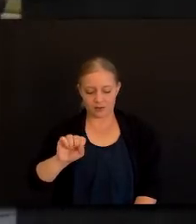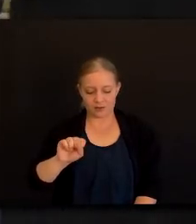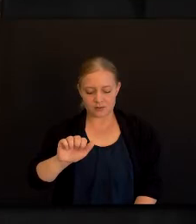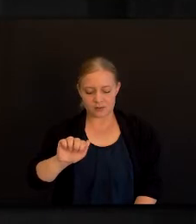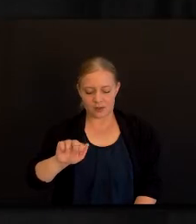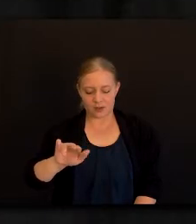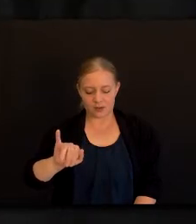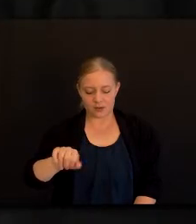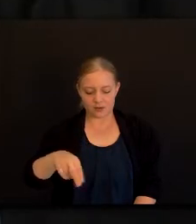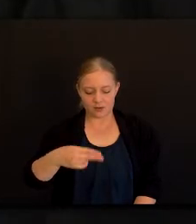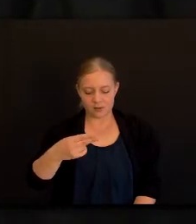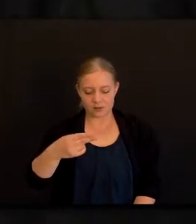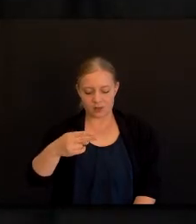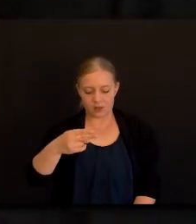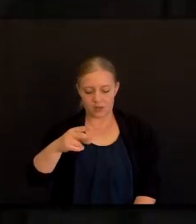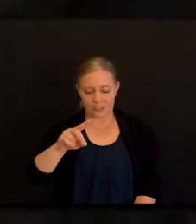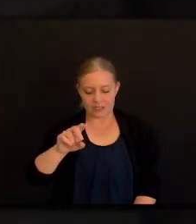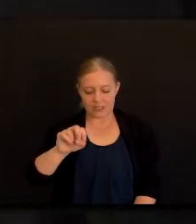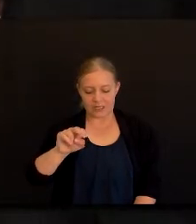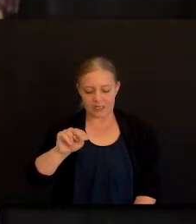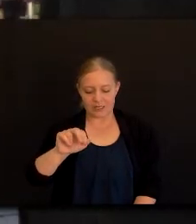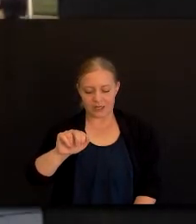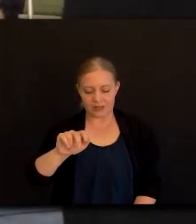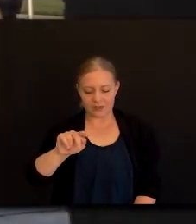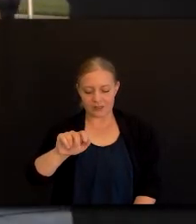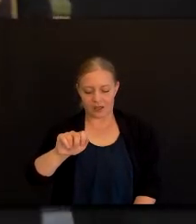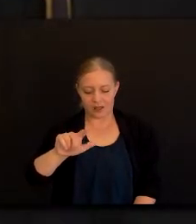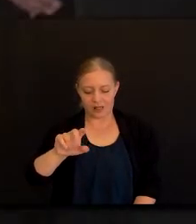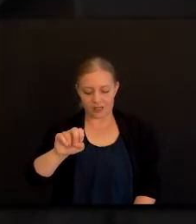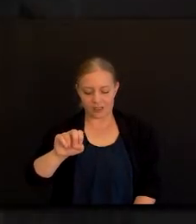Isaiah John DiNatale.